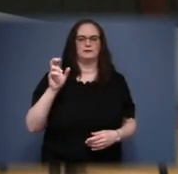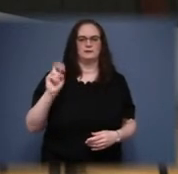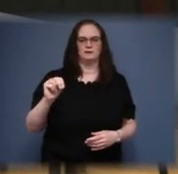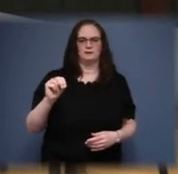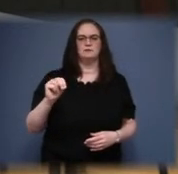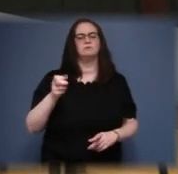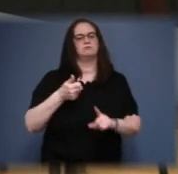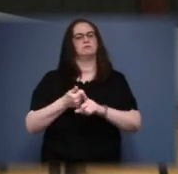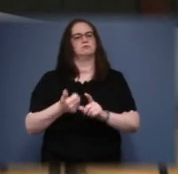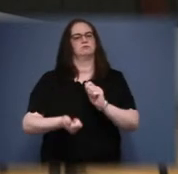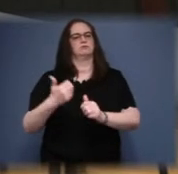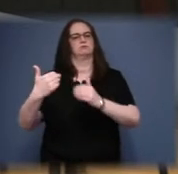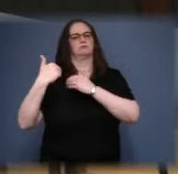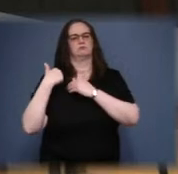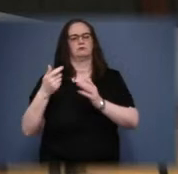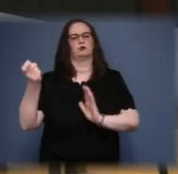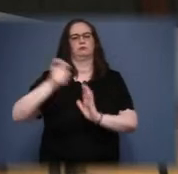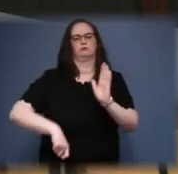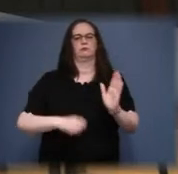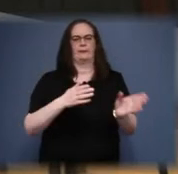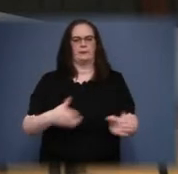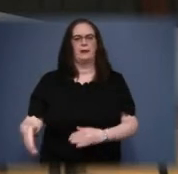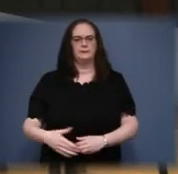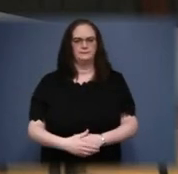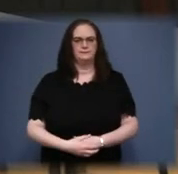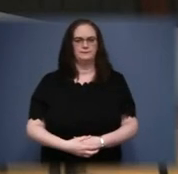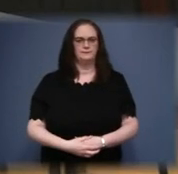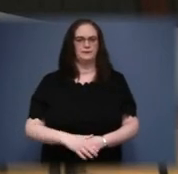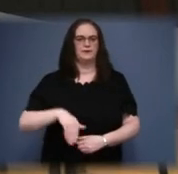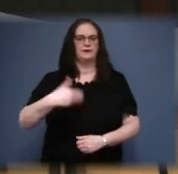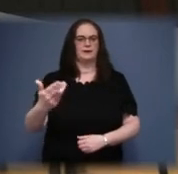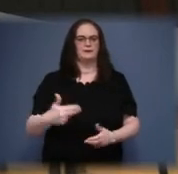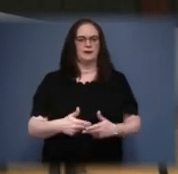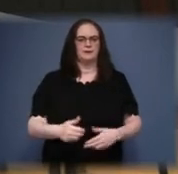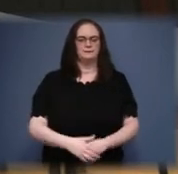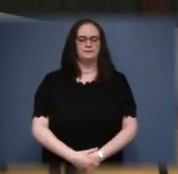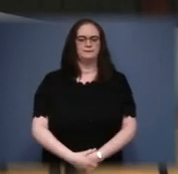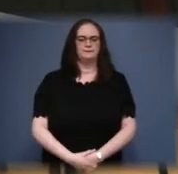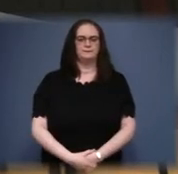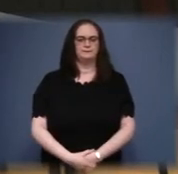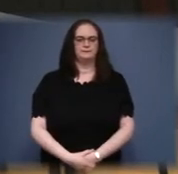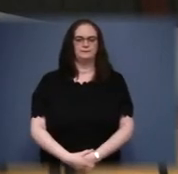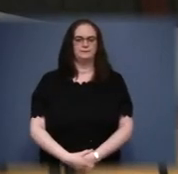largely responsible for crafting this plan. Next slide, please.